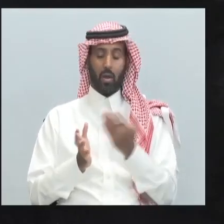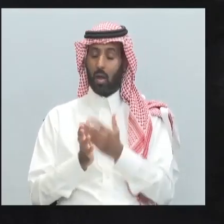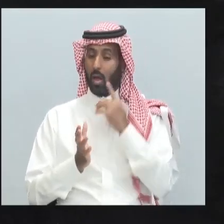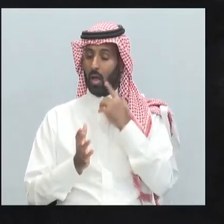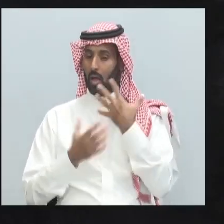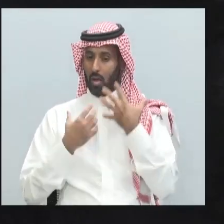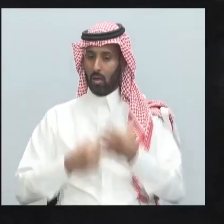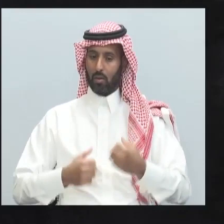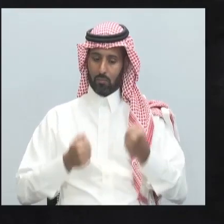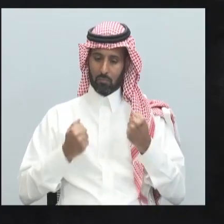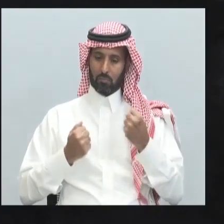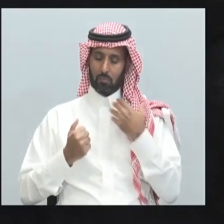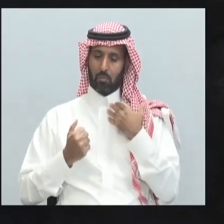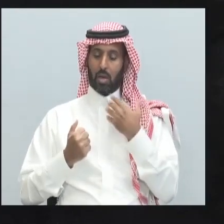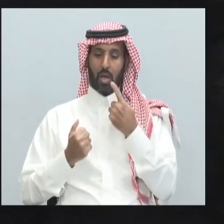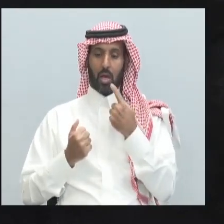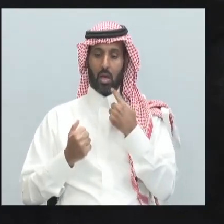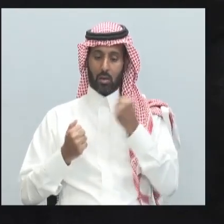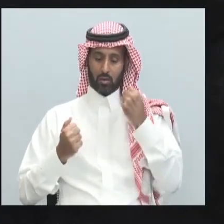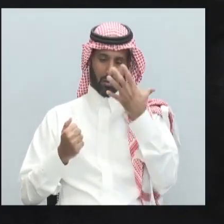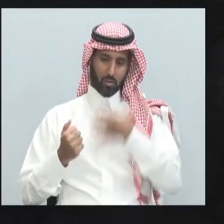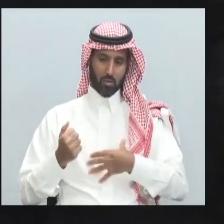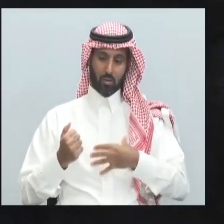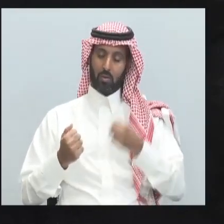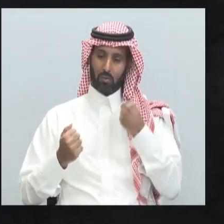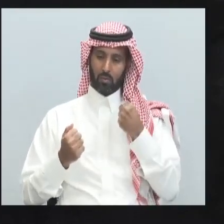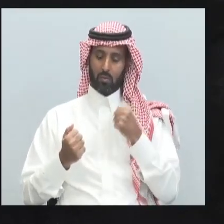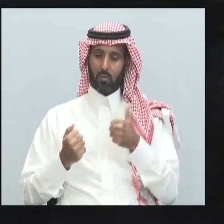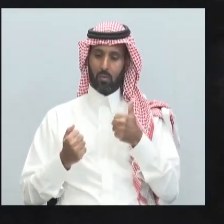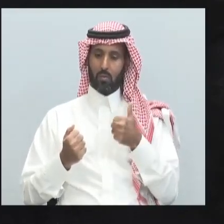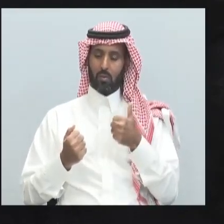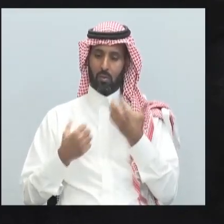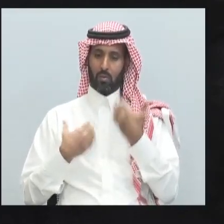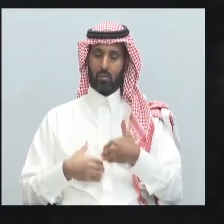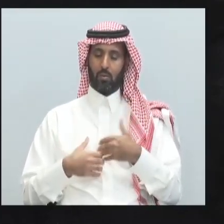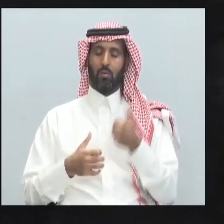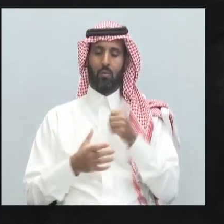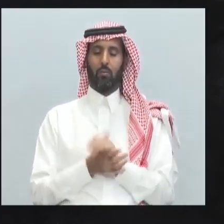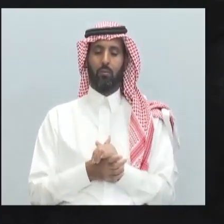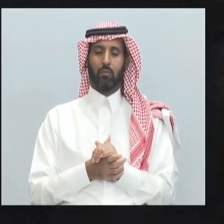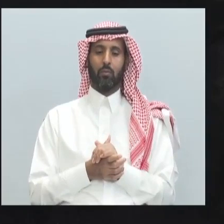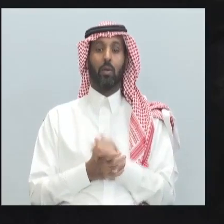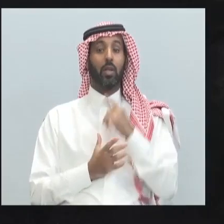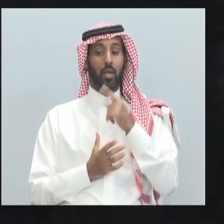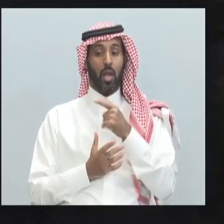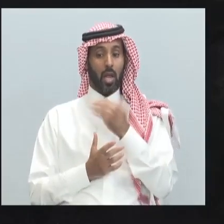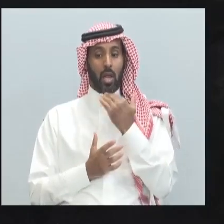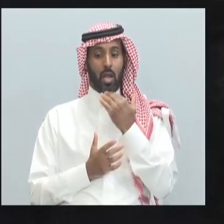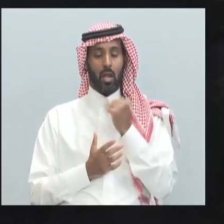body. Okay, healthy. So that means what? Good body. Good body. Okay. In Arabic, we have